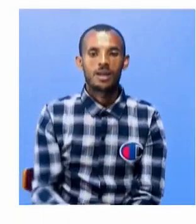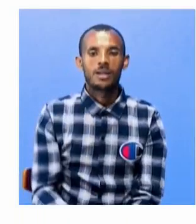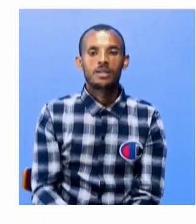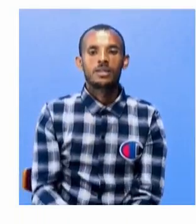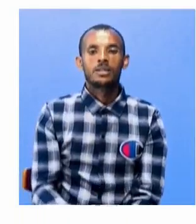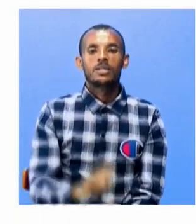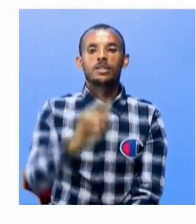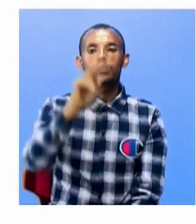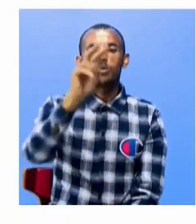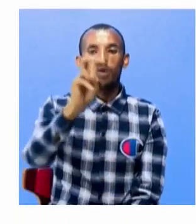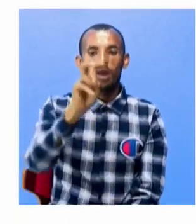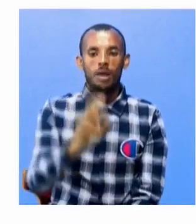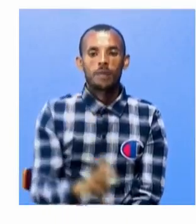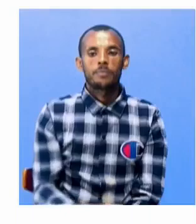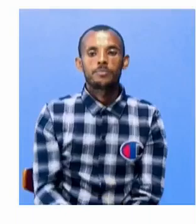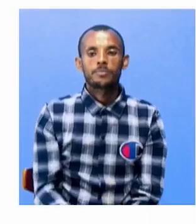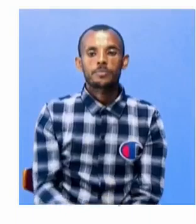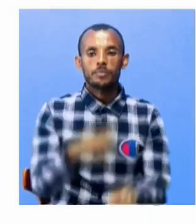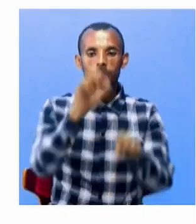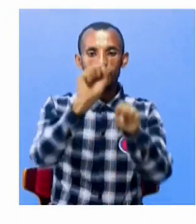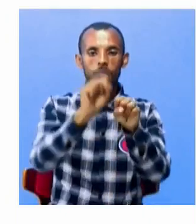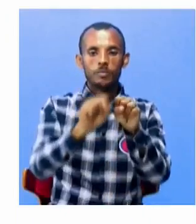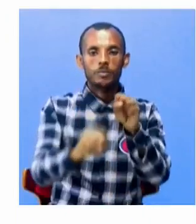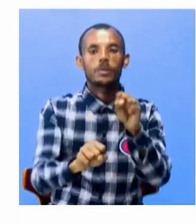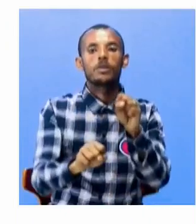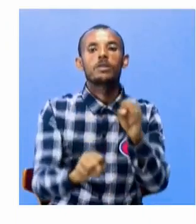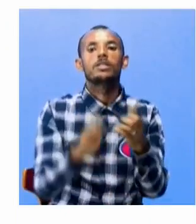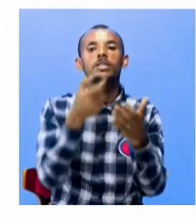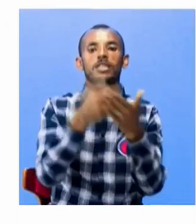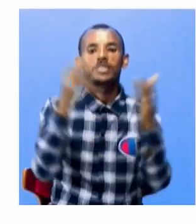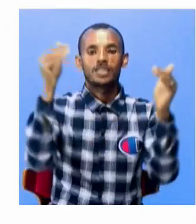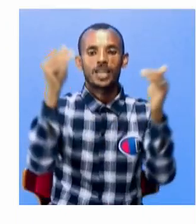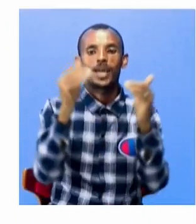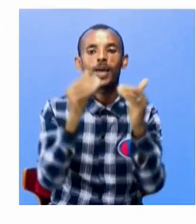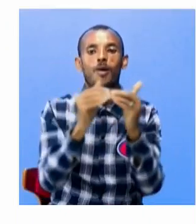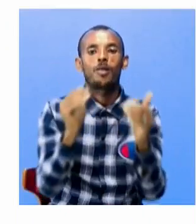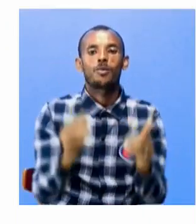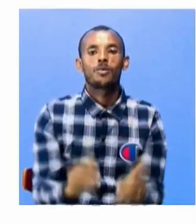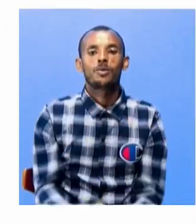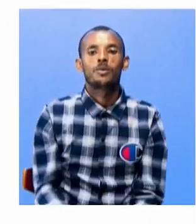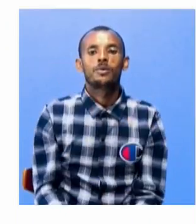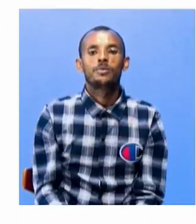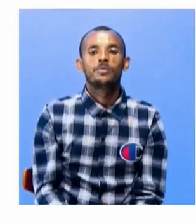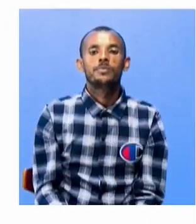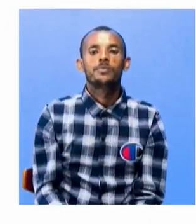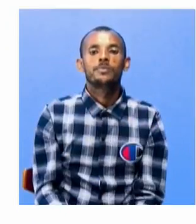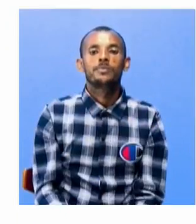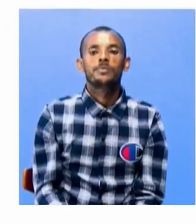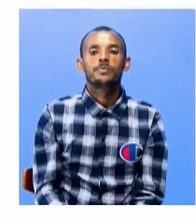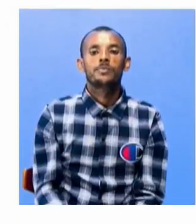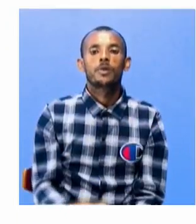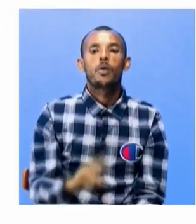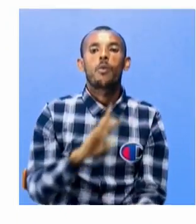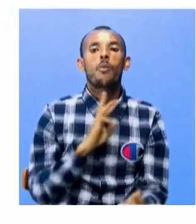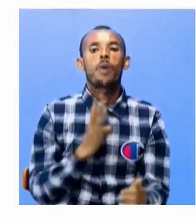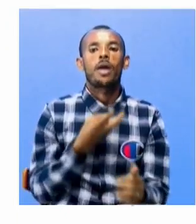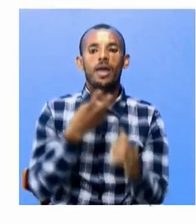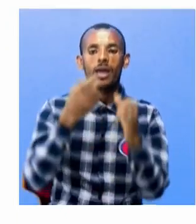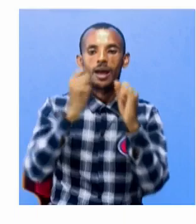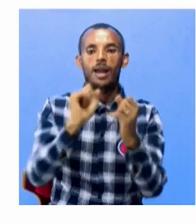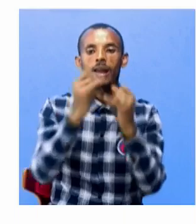120. So, this is equal to, we can divide